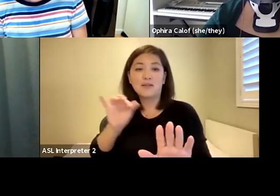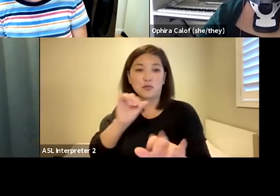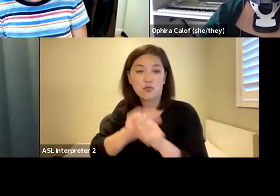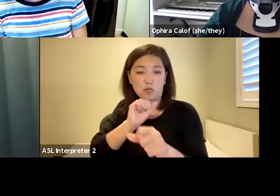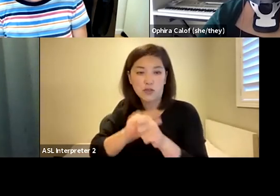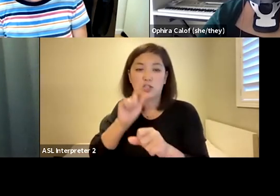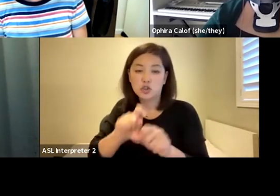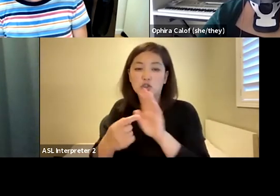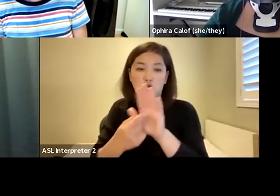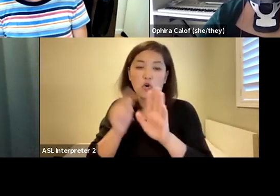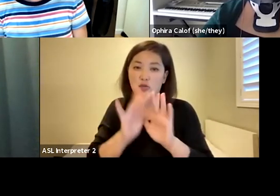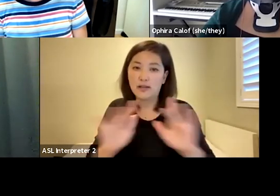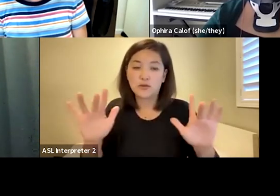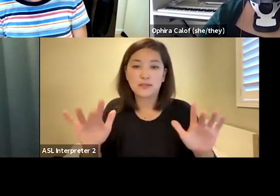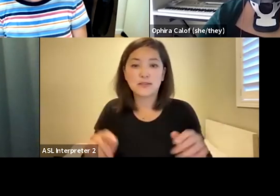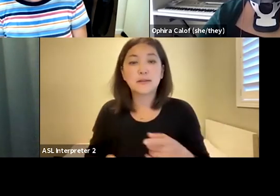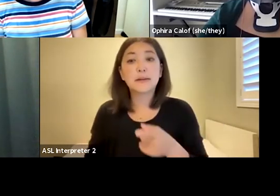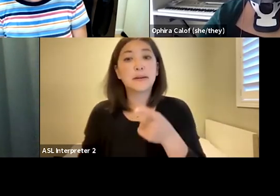Yeah, I think you made a good point about